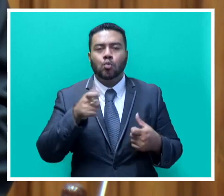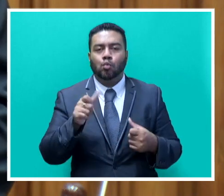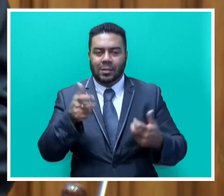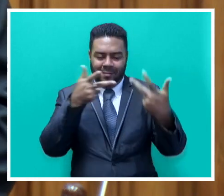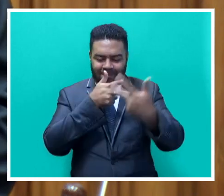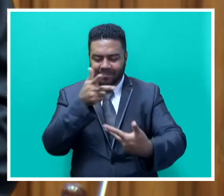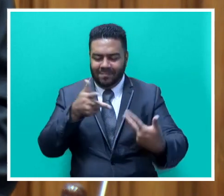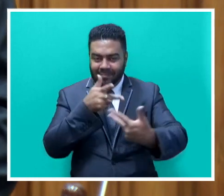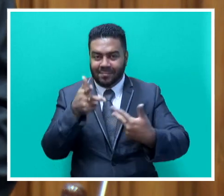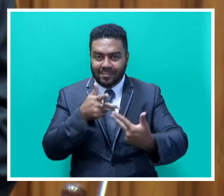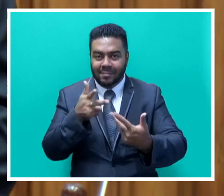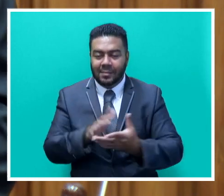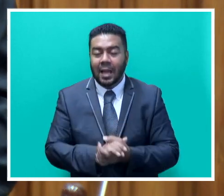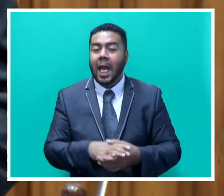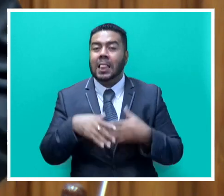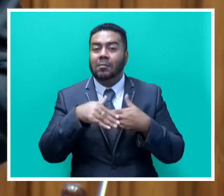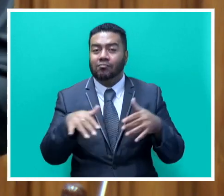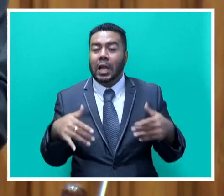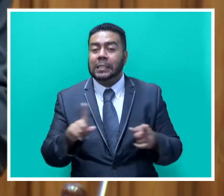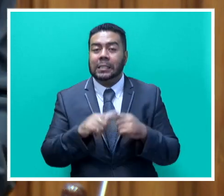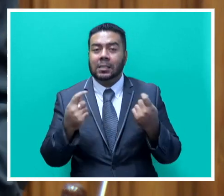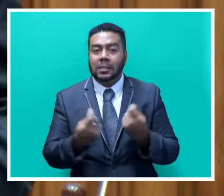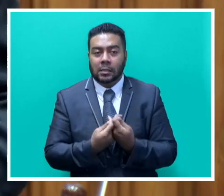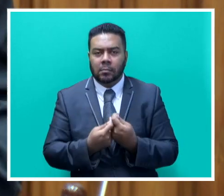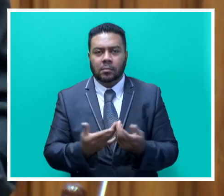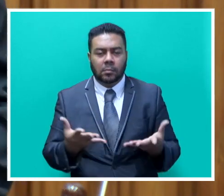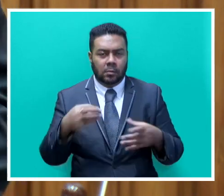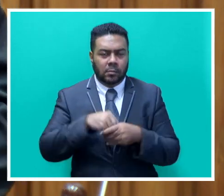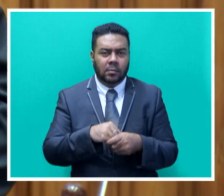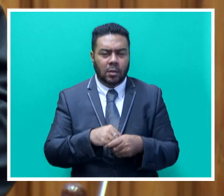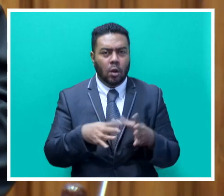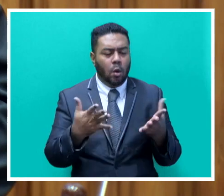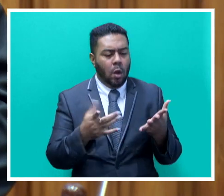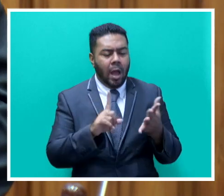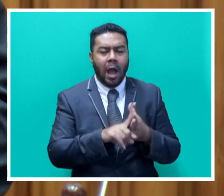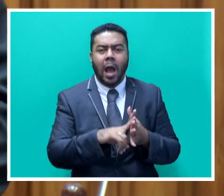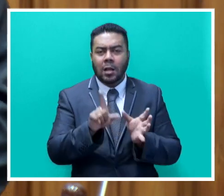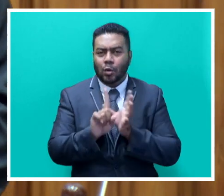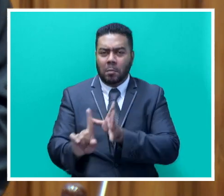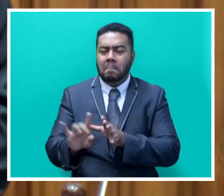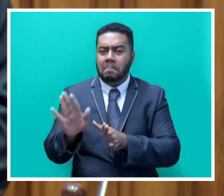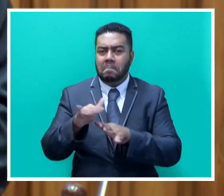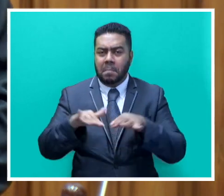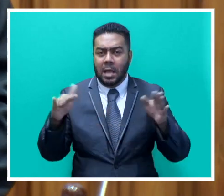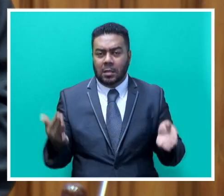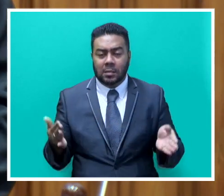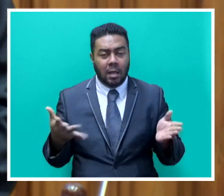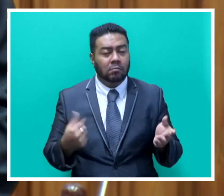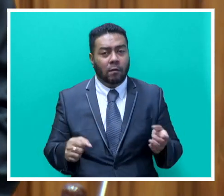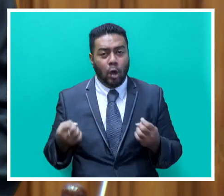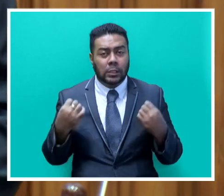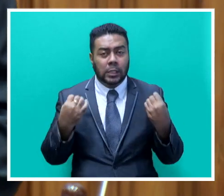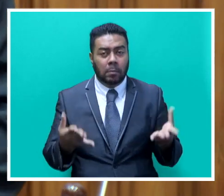platforms. And the frontline teams, the designation of COVID wards, isolation beds, and establishment of community